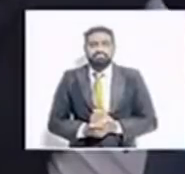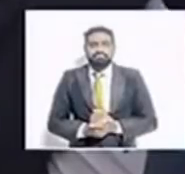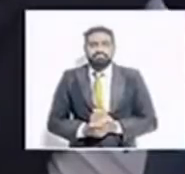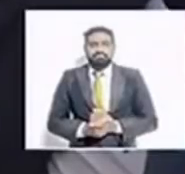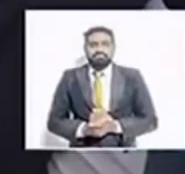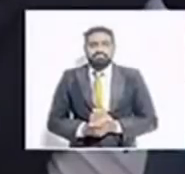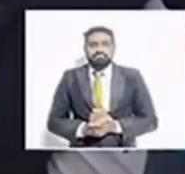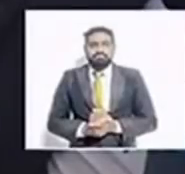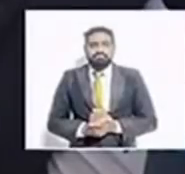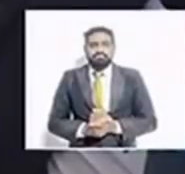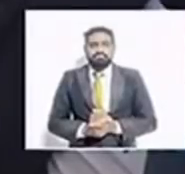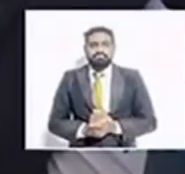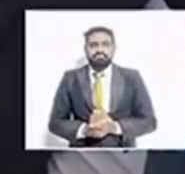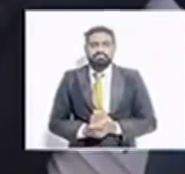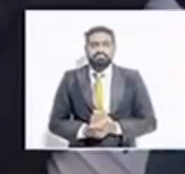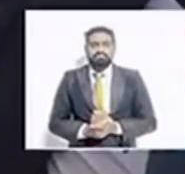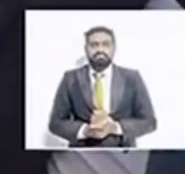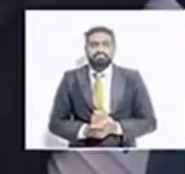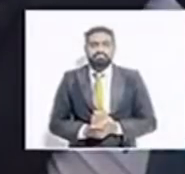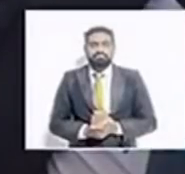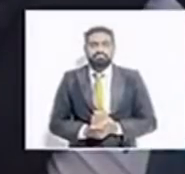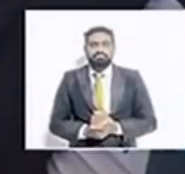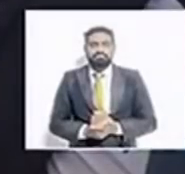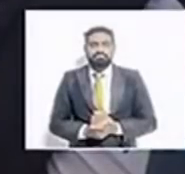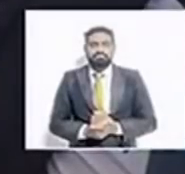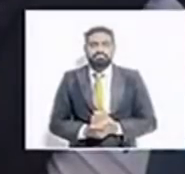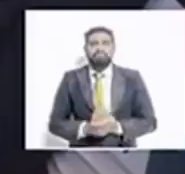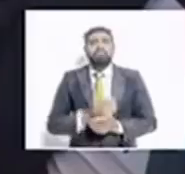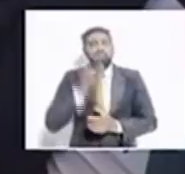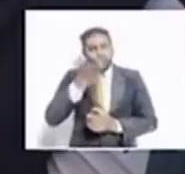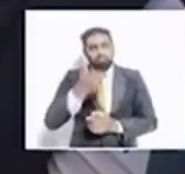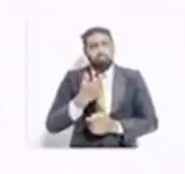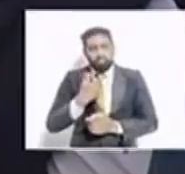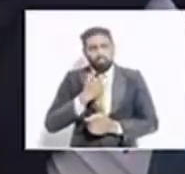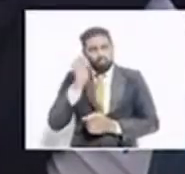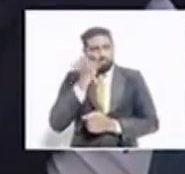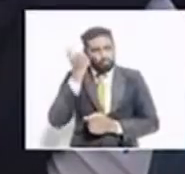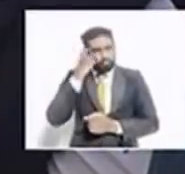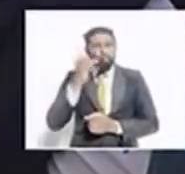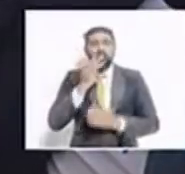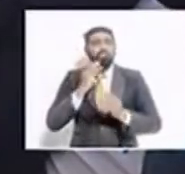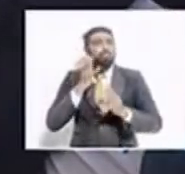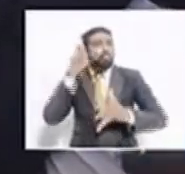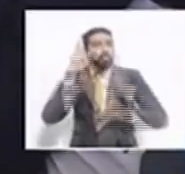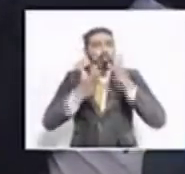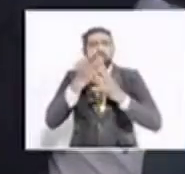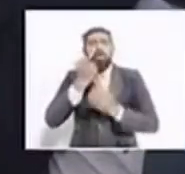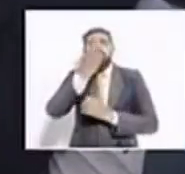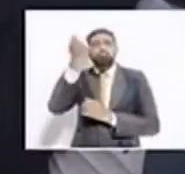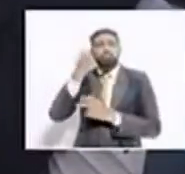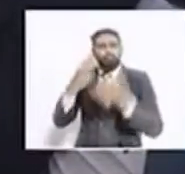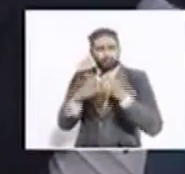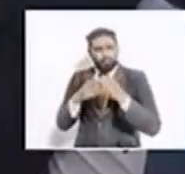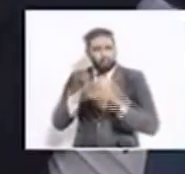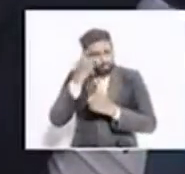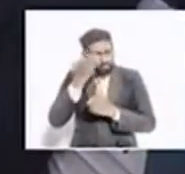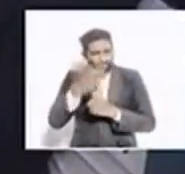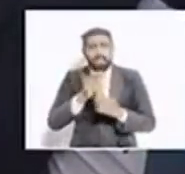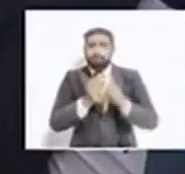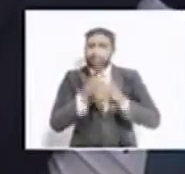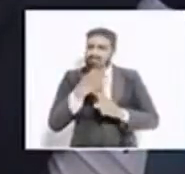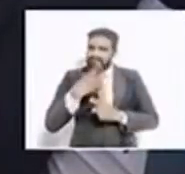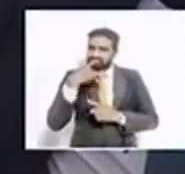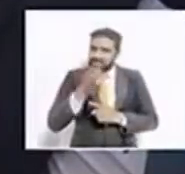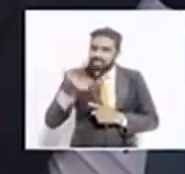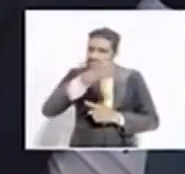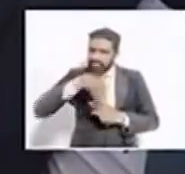You and I both know of the global financial status. Therefore, the President requests you all to work with us in gaining the relevant benefits. There is no point in